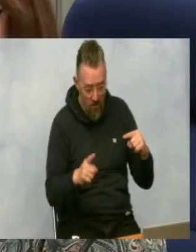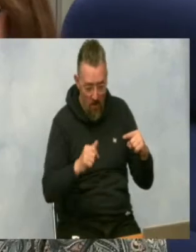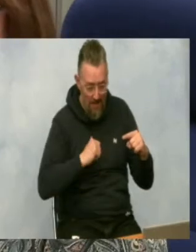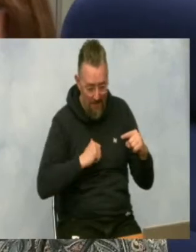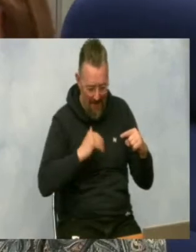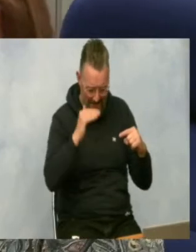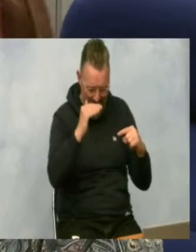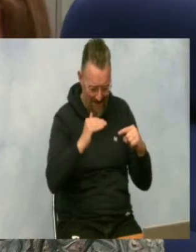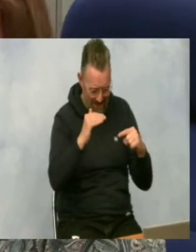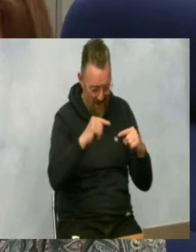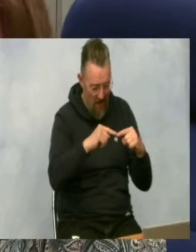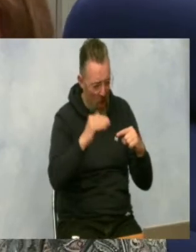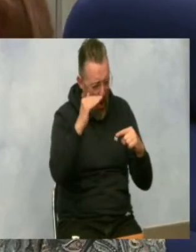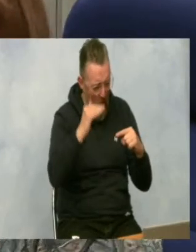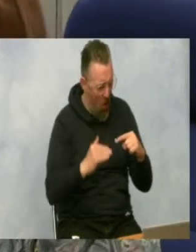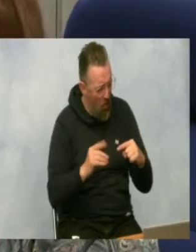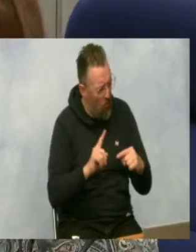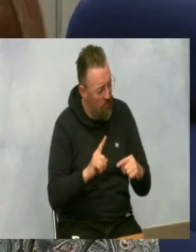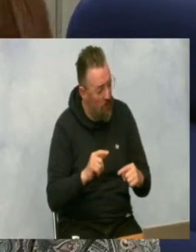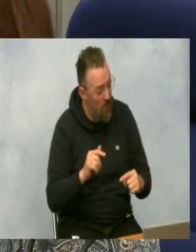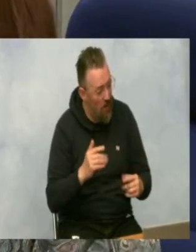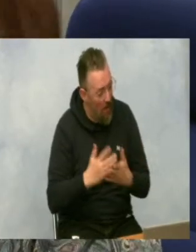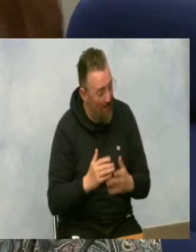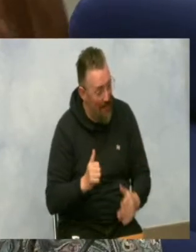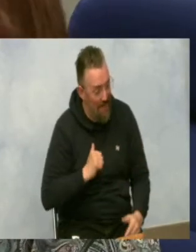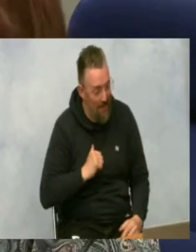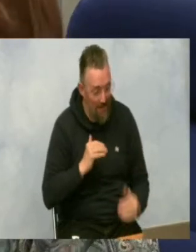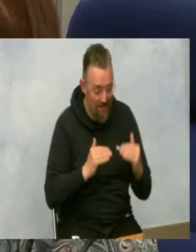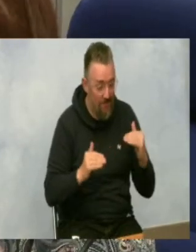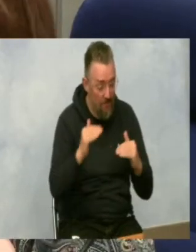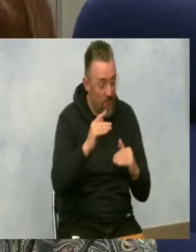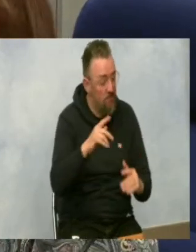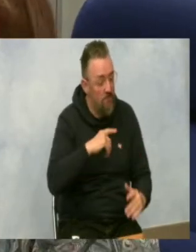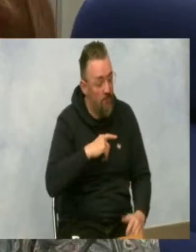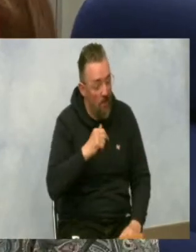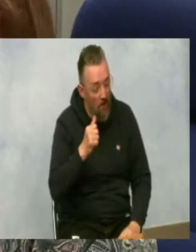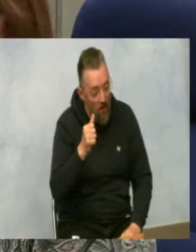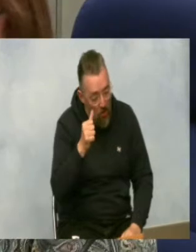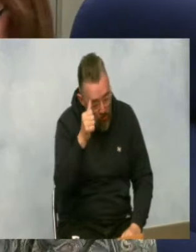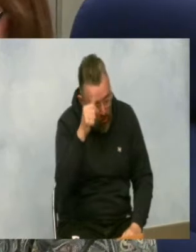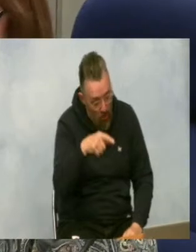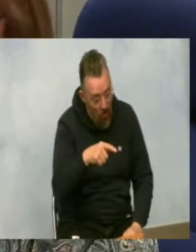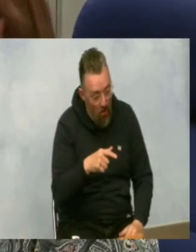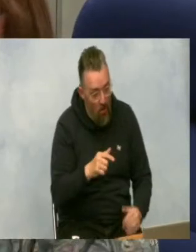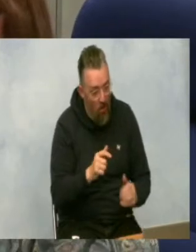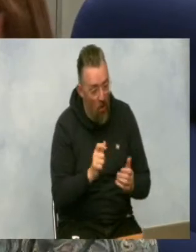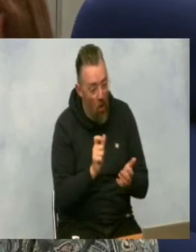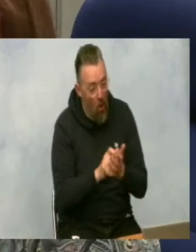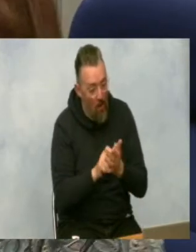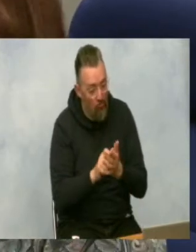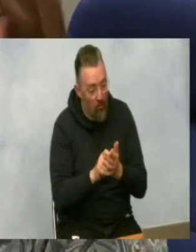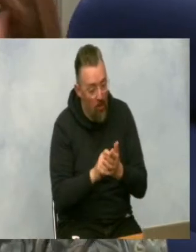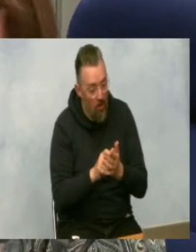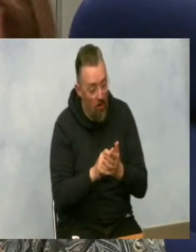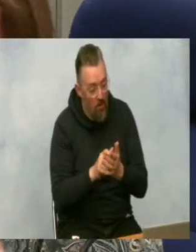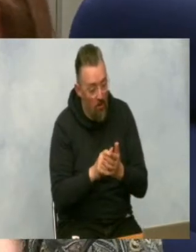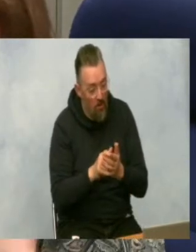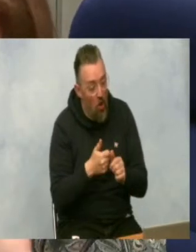anticipated value this offer is. And I appreciate that the commercial market is not buoyant, but